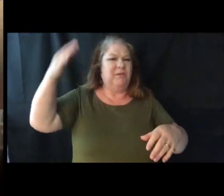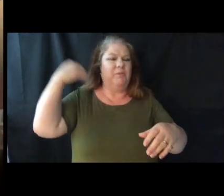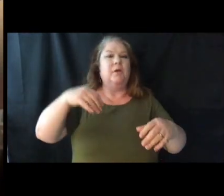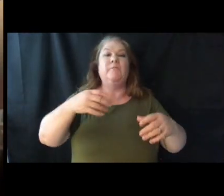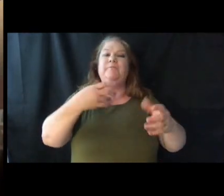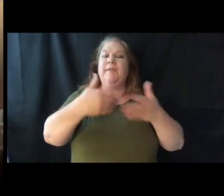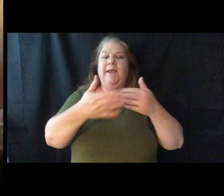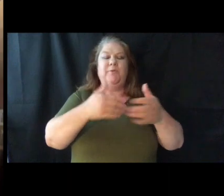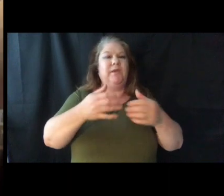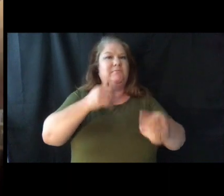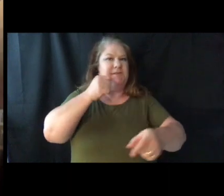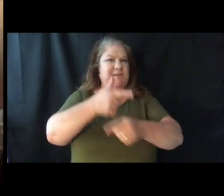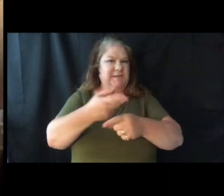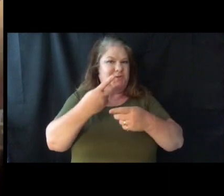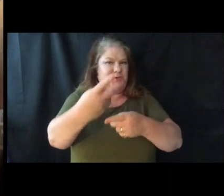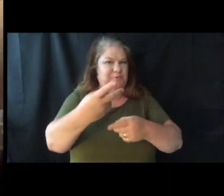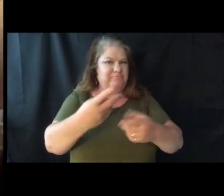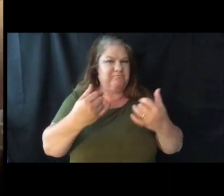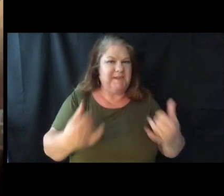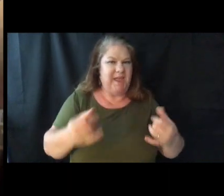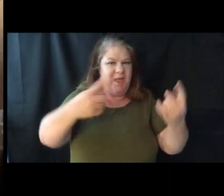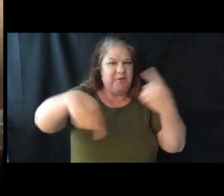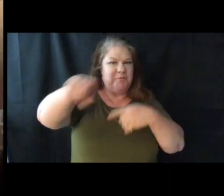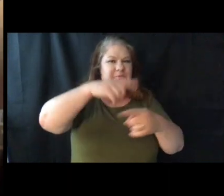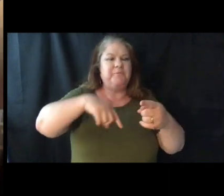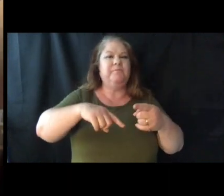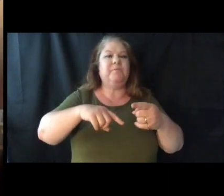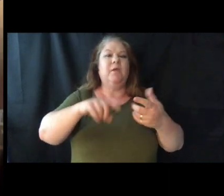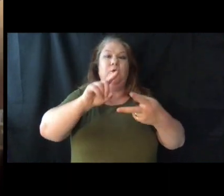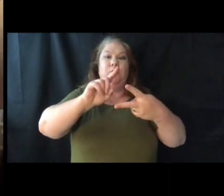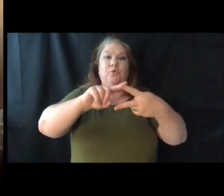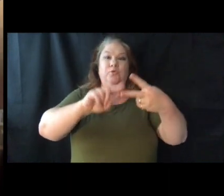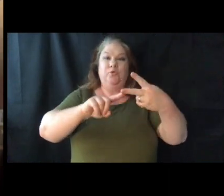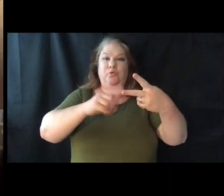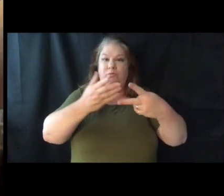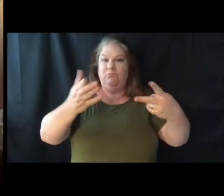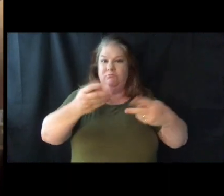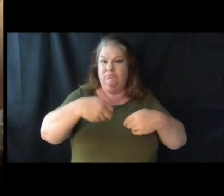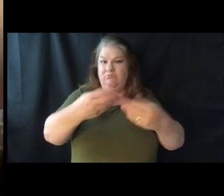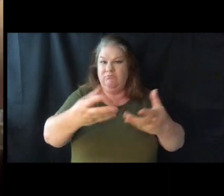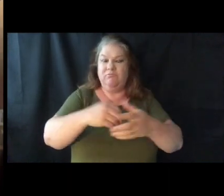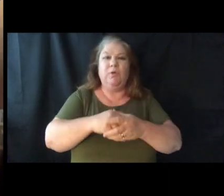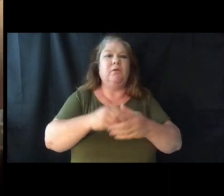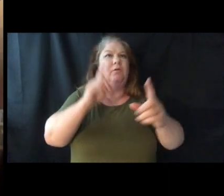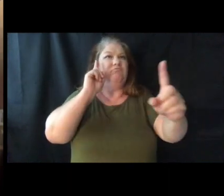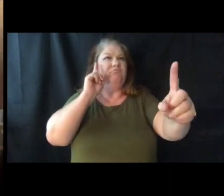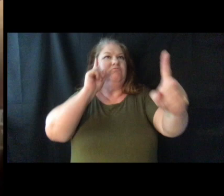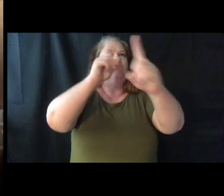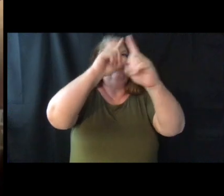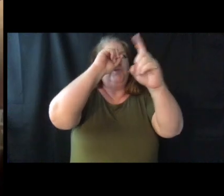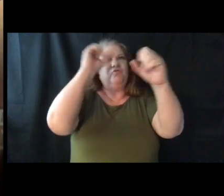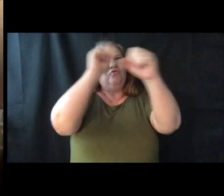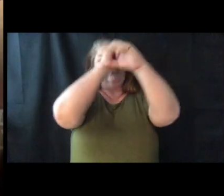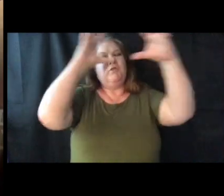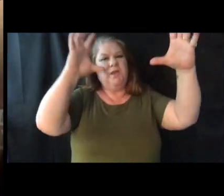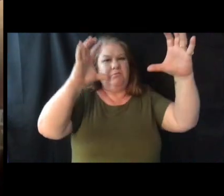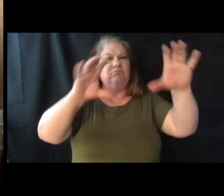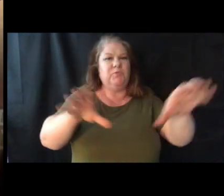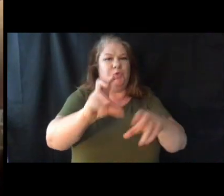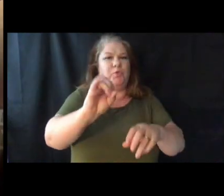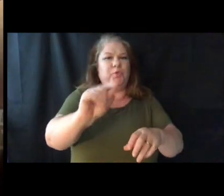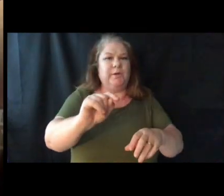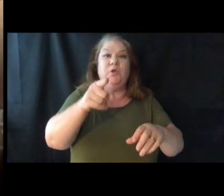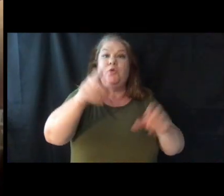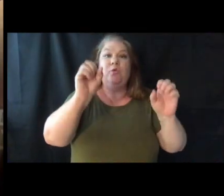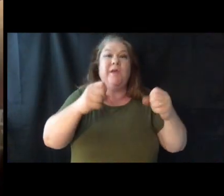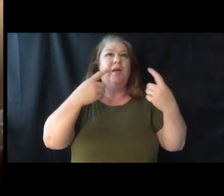one sister to another, I'd like to share two things. One is follow your dreams, and I really mean that. You can